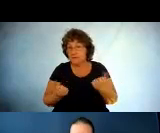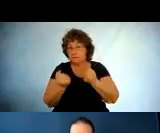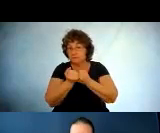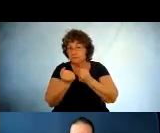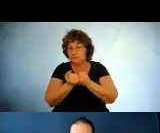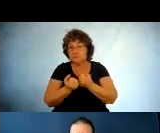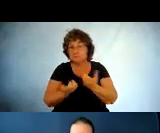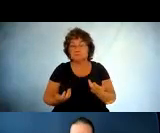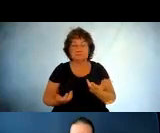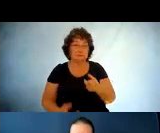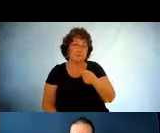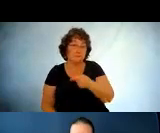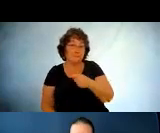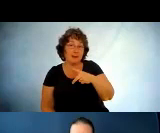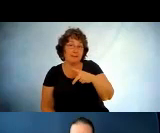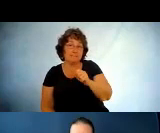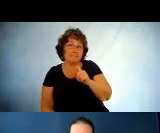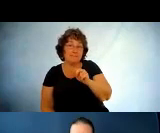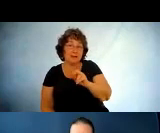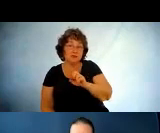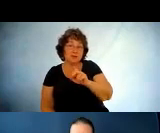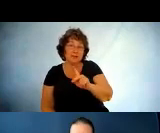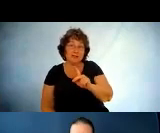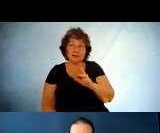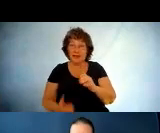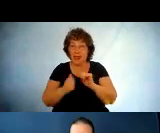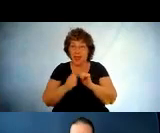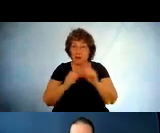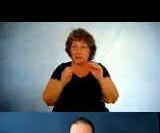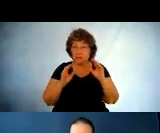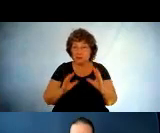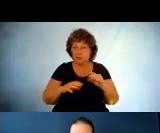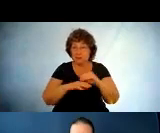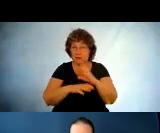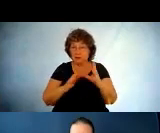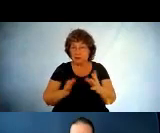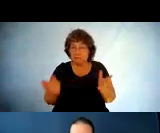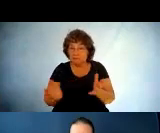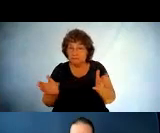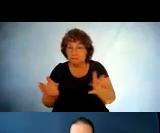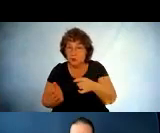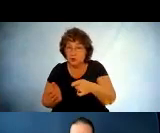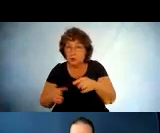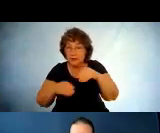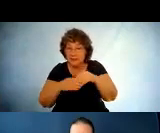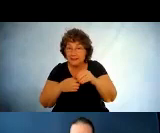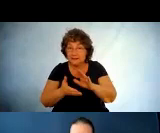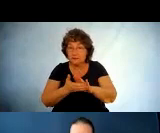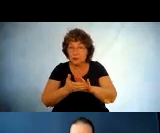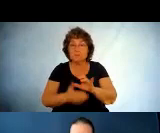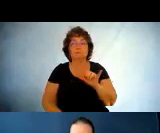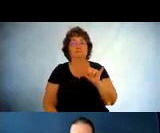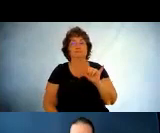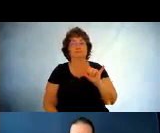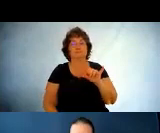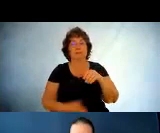Patrick, how about you? How were you encouraged during school? So in school, because